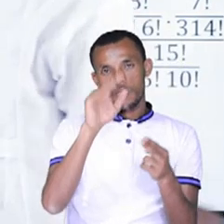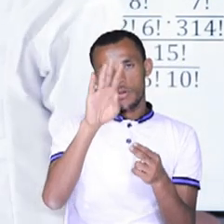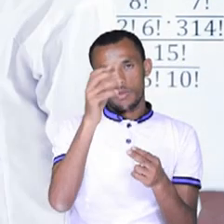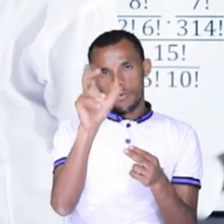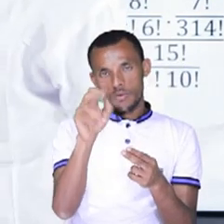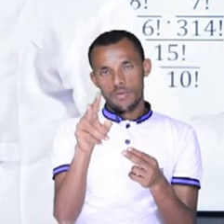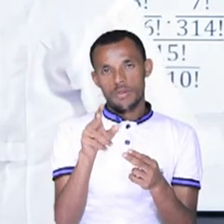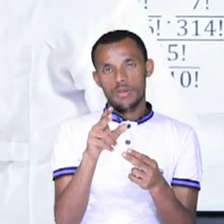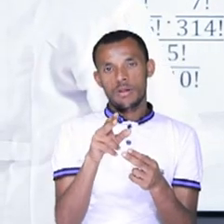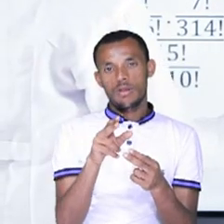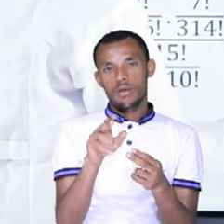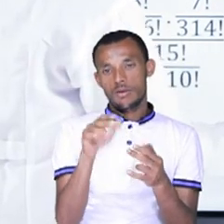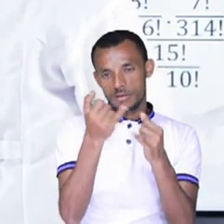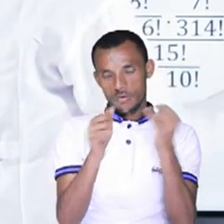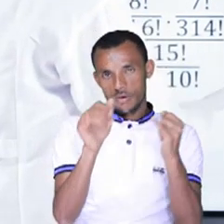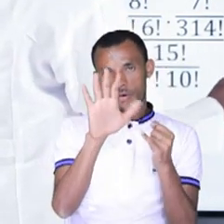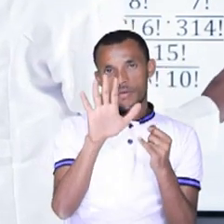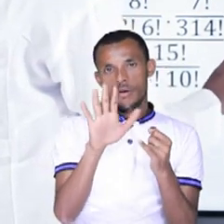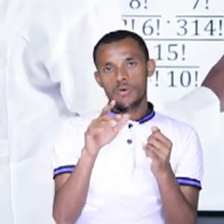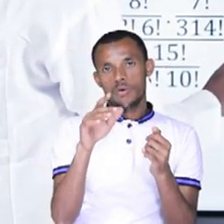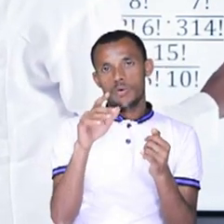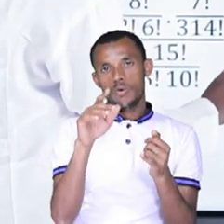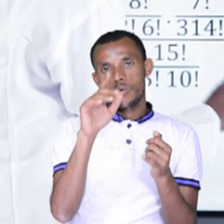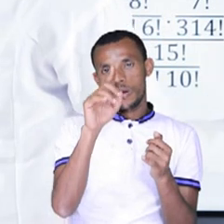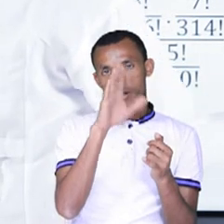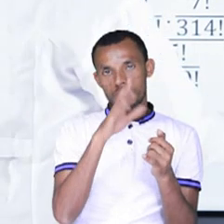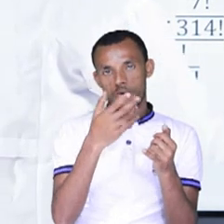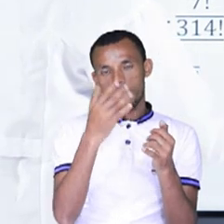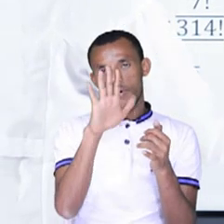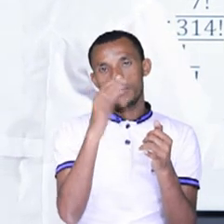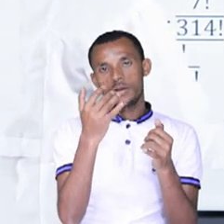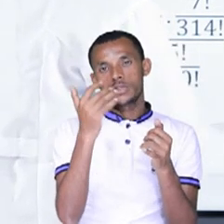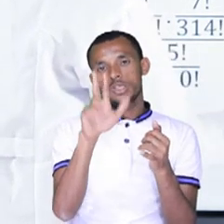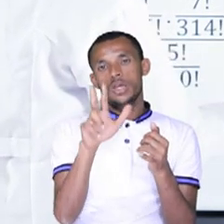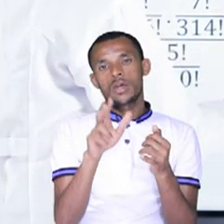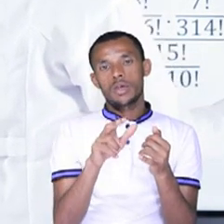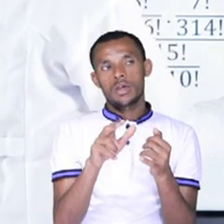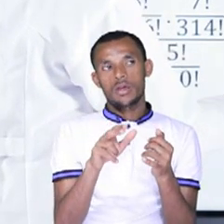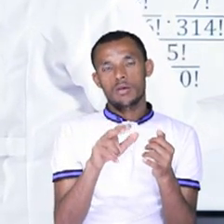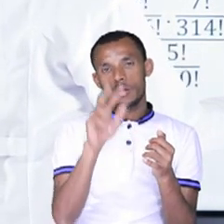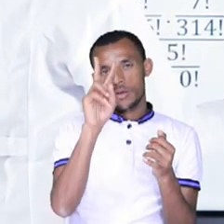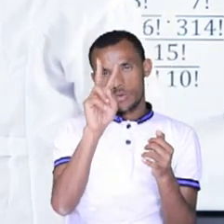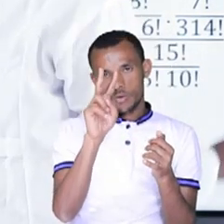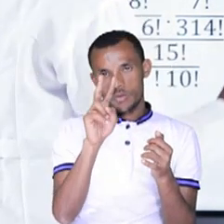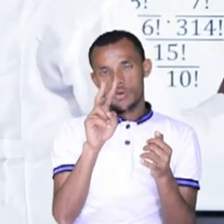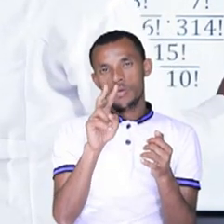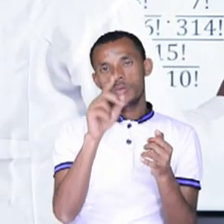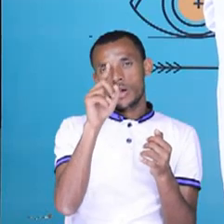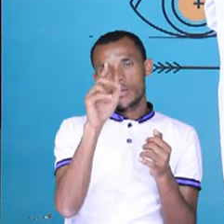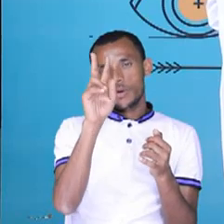12. By 5, you will have 1. By 5, you have 3. By 2, you will have 1. By 2, which was equal to